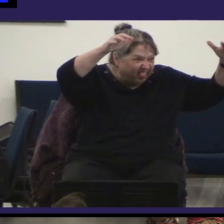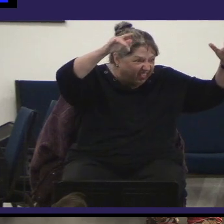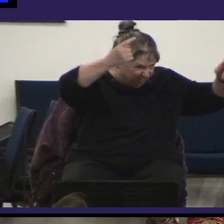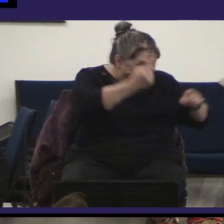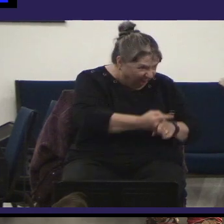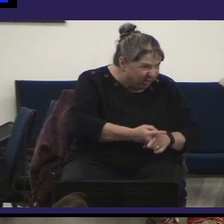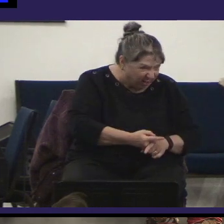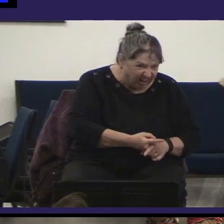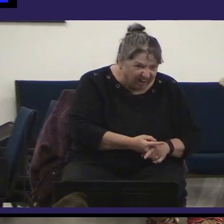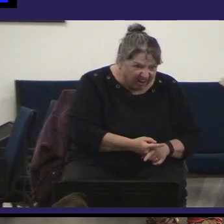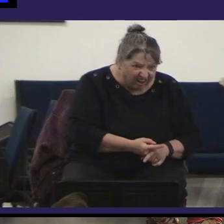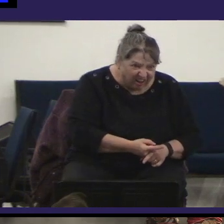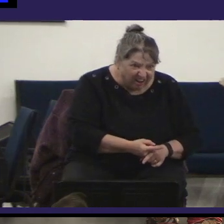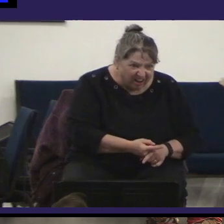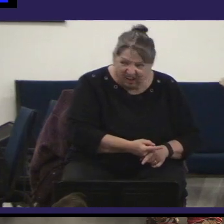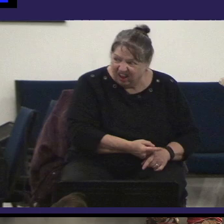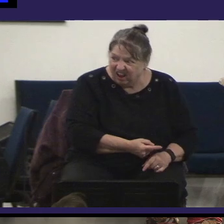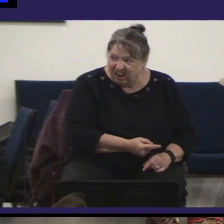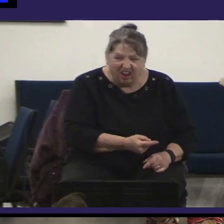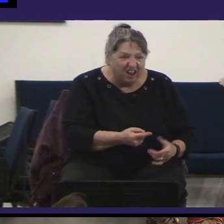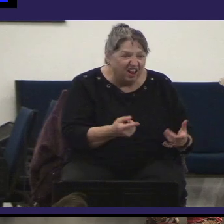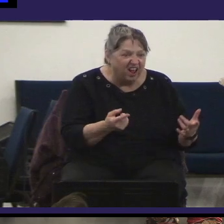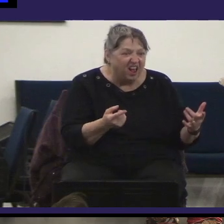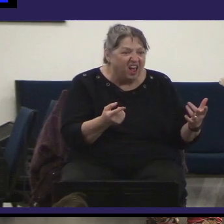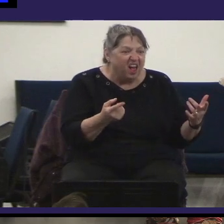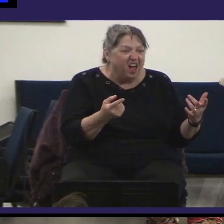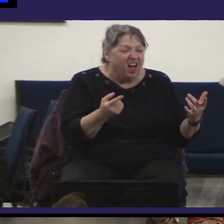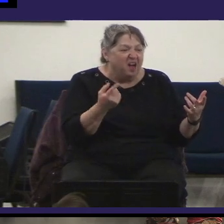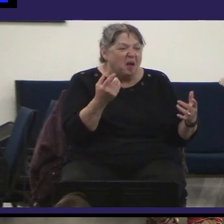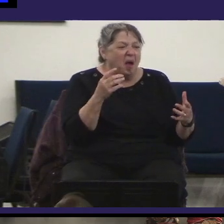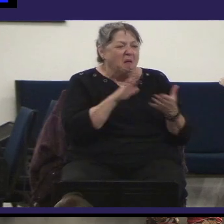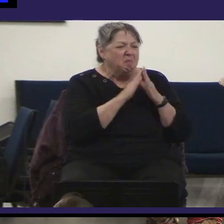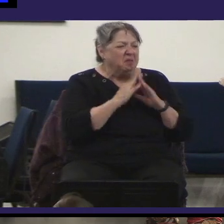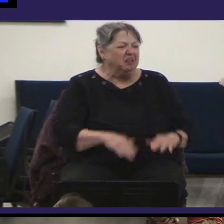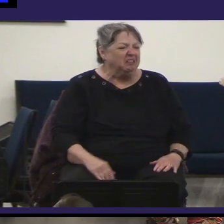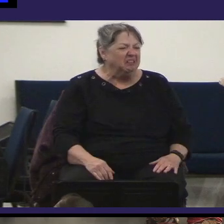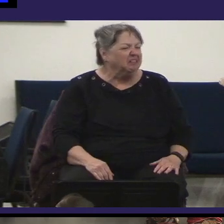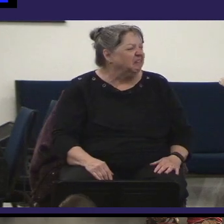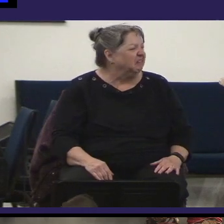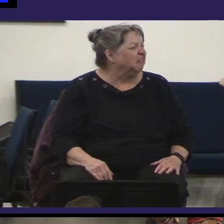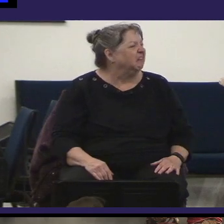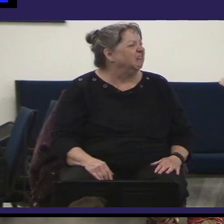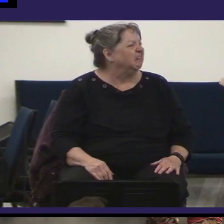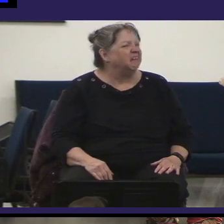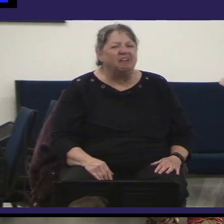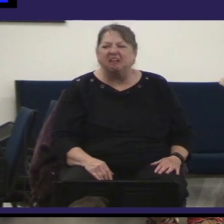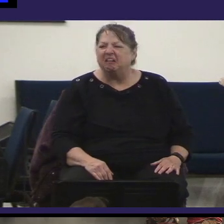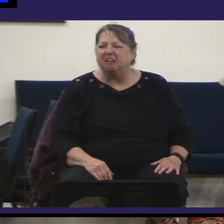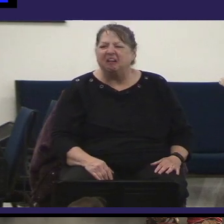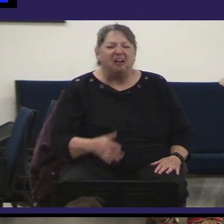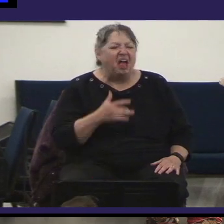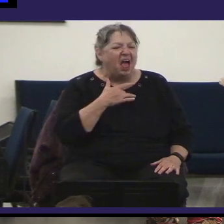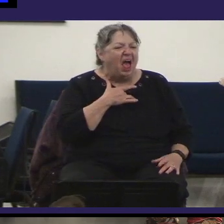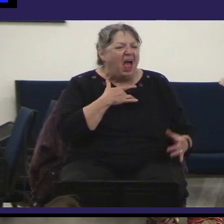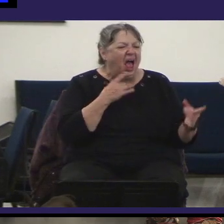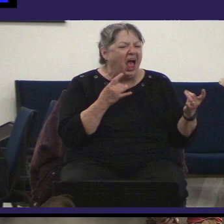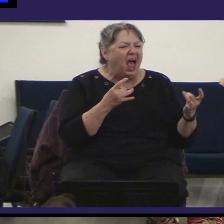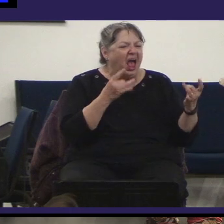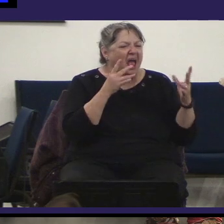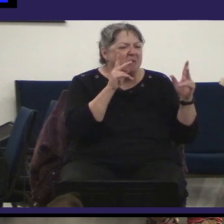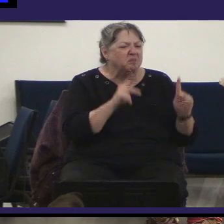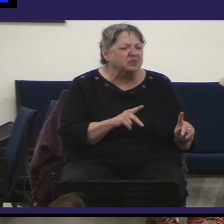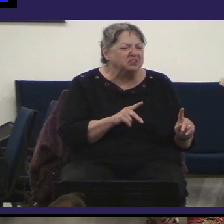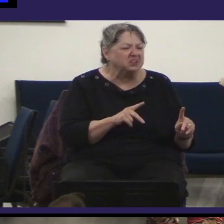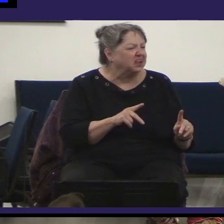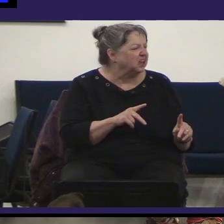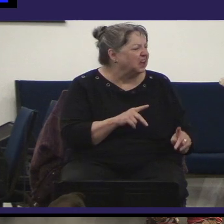I think we have reversed peace. This is peace to the world. This is peace, okay? He told me something I didn't like yesterday. I couldn't sleep at all, so I got up this morning, went to work, and I told